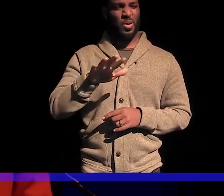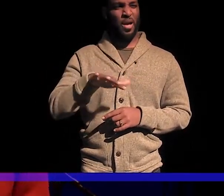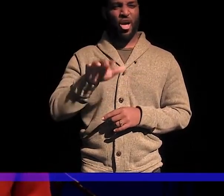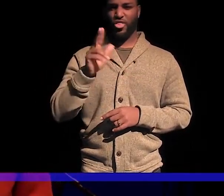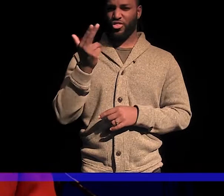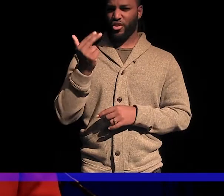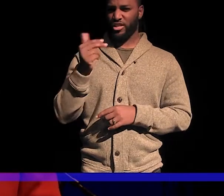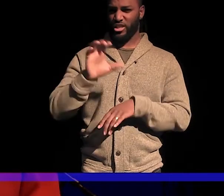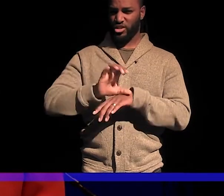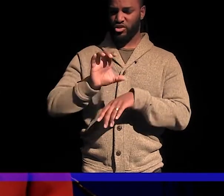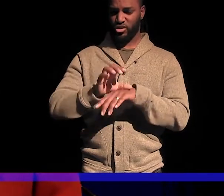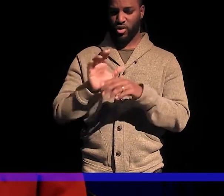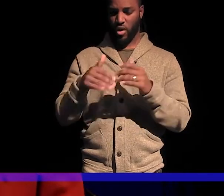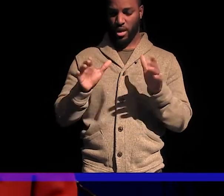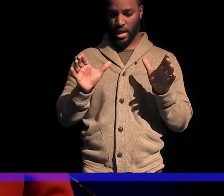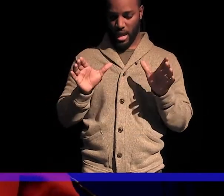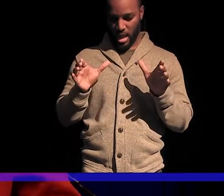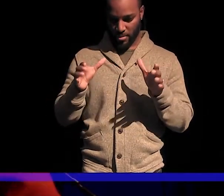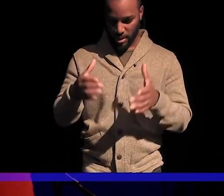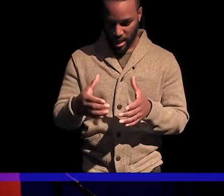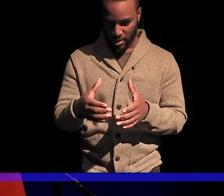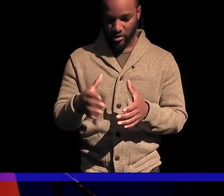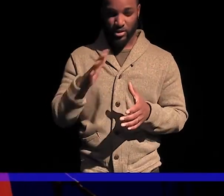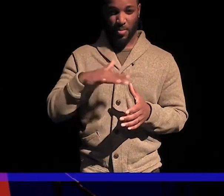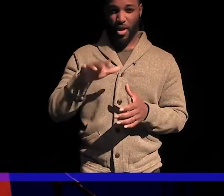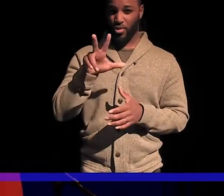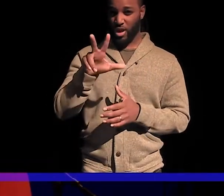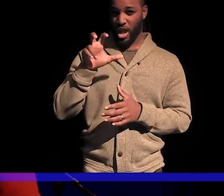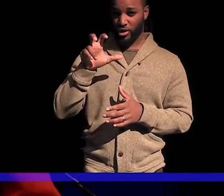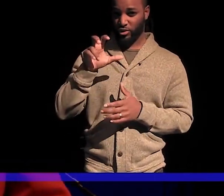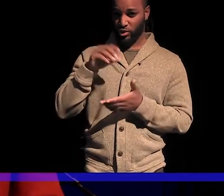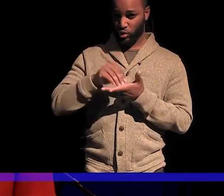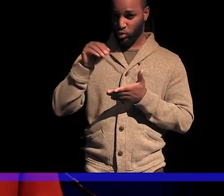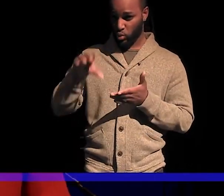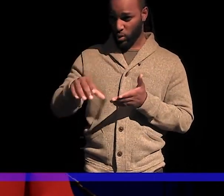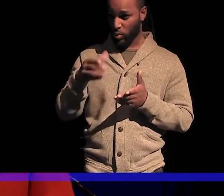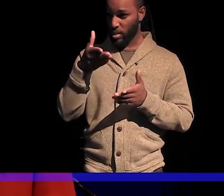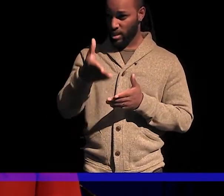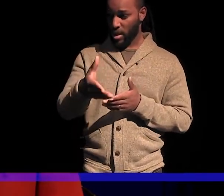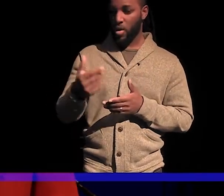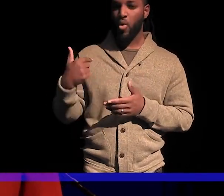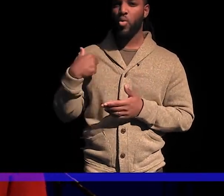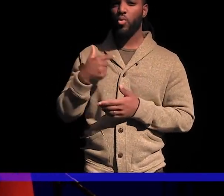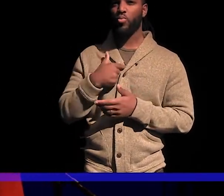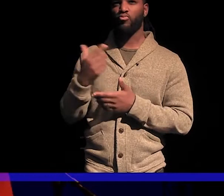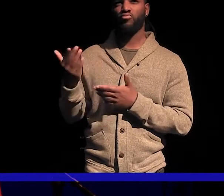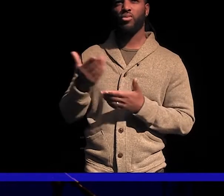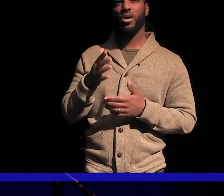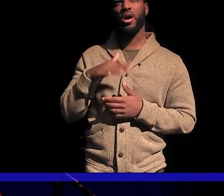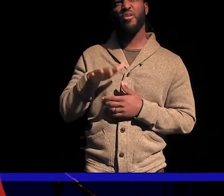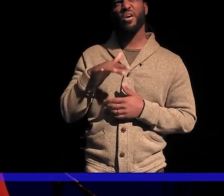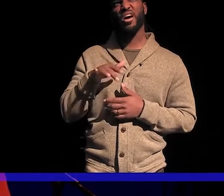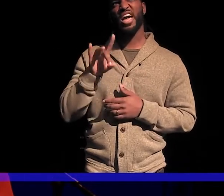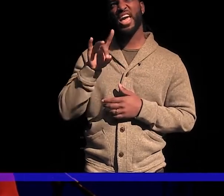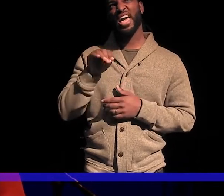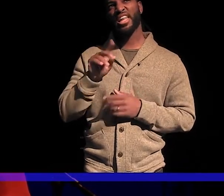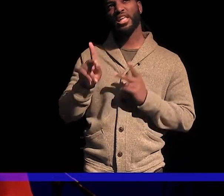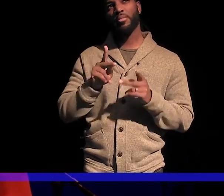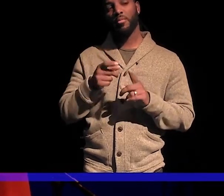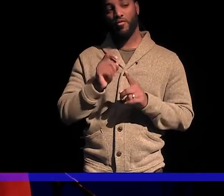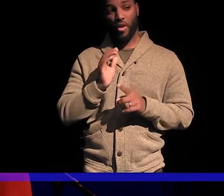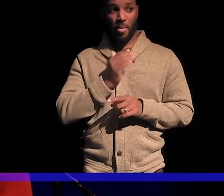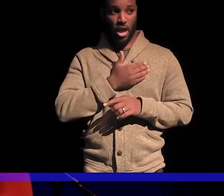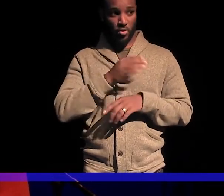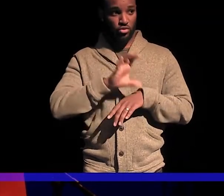area all came together and attended. Some 300 students were there. We took somewhere in the ballpark of about 80 people from